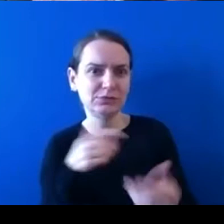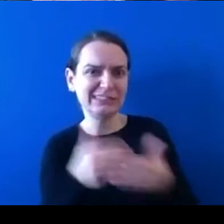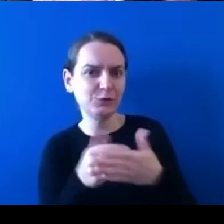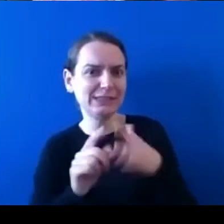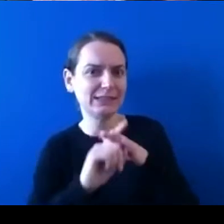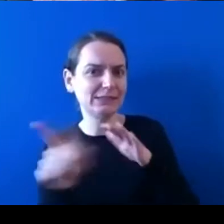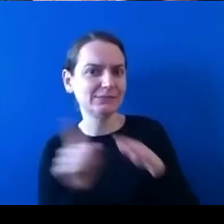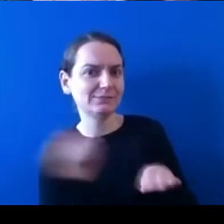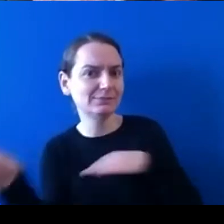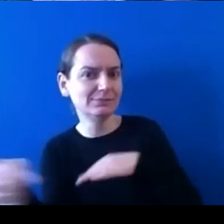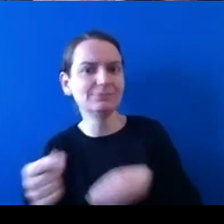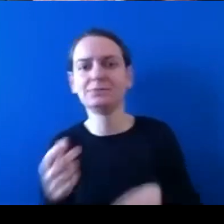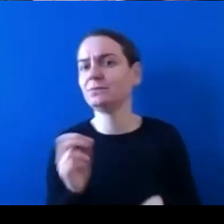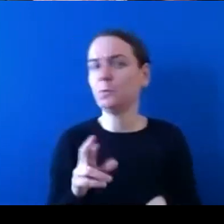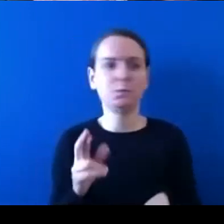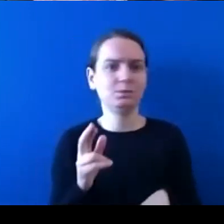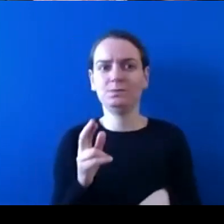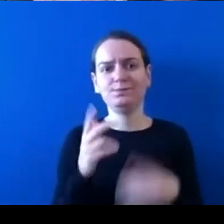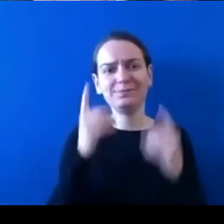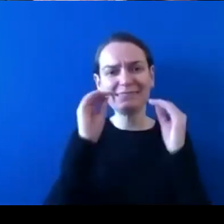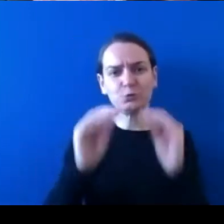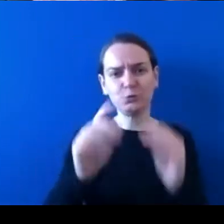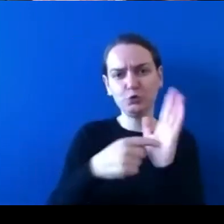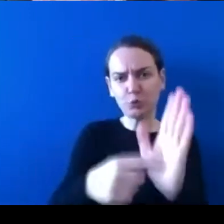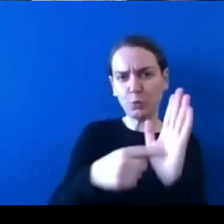a recording device to record the routes,